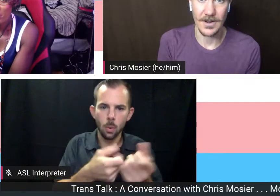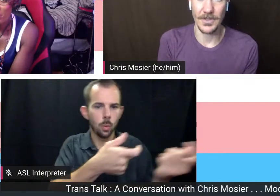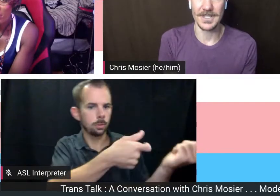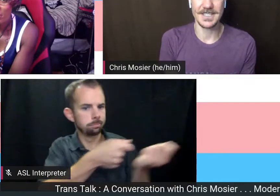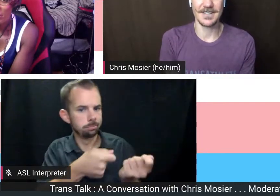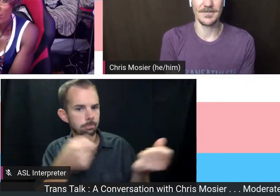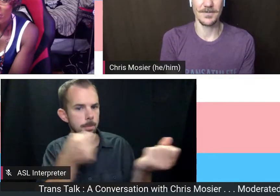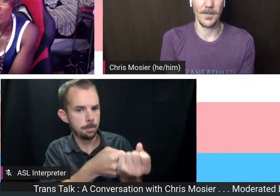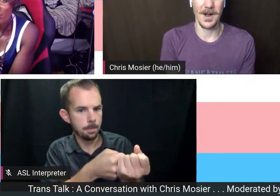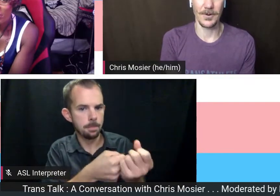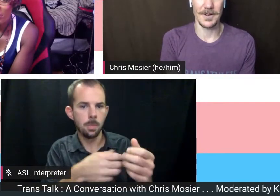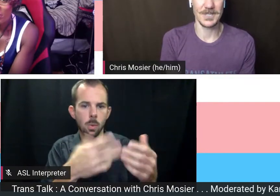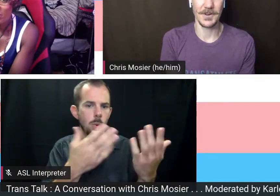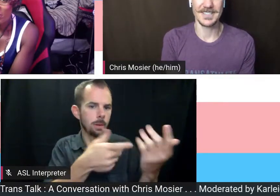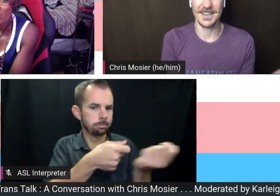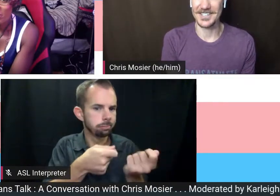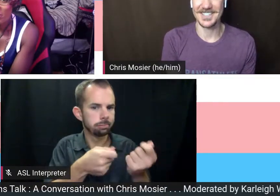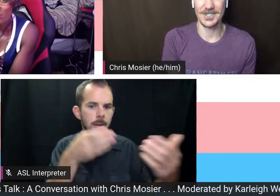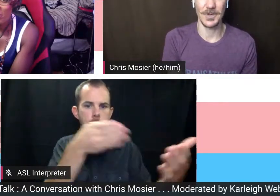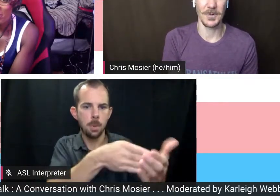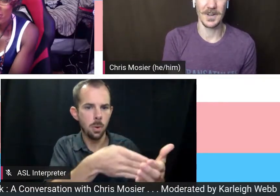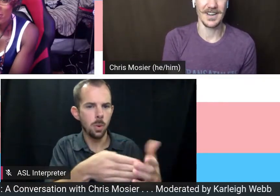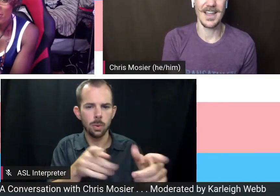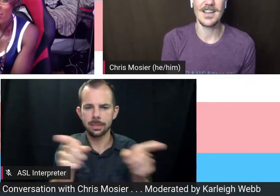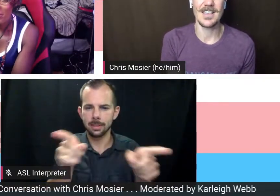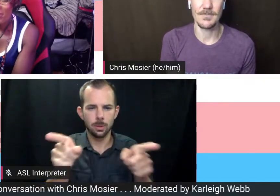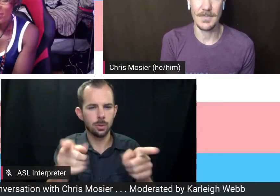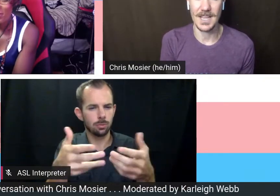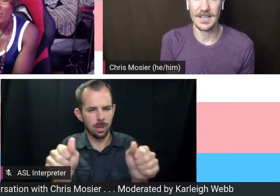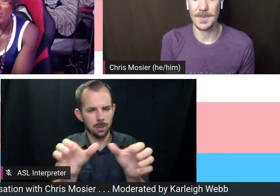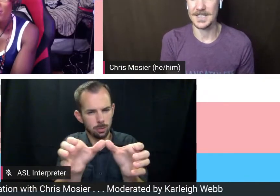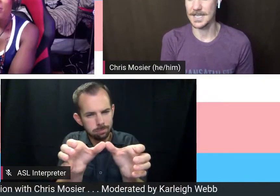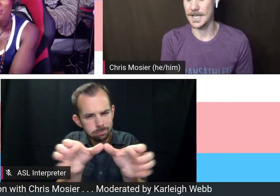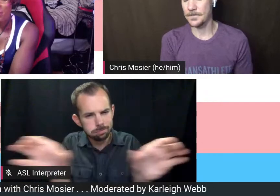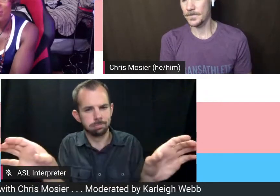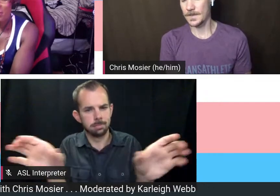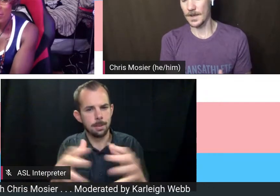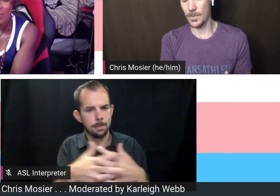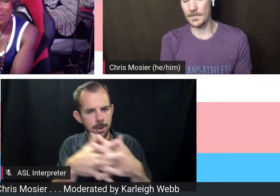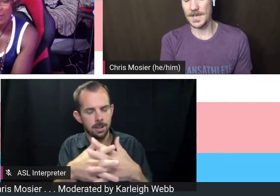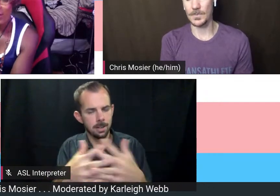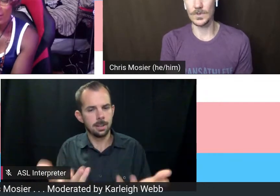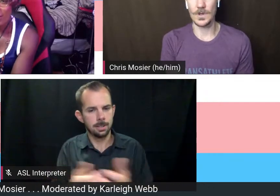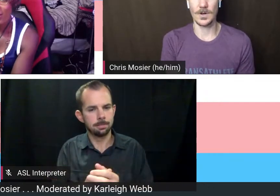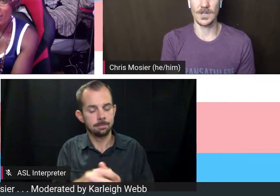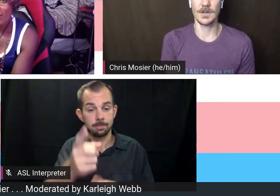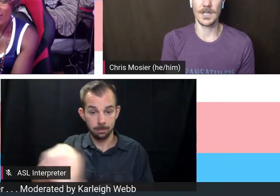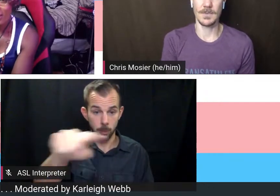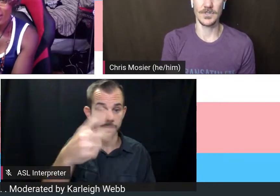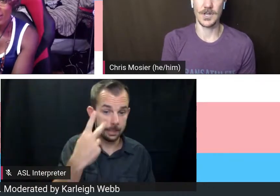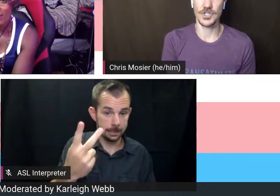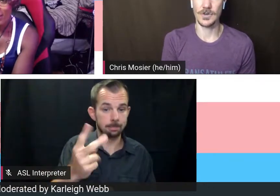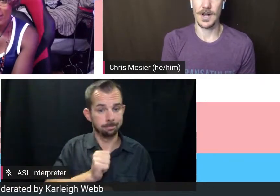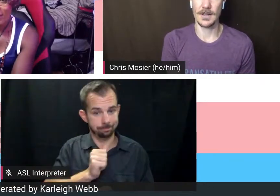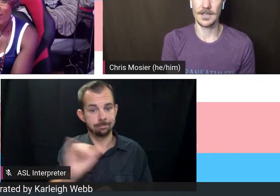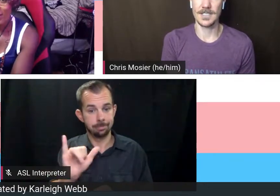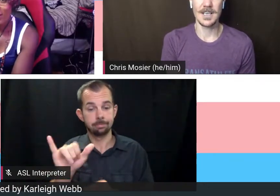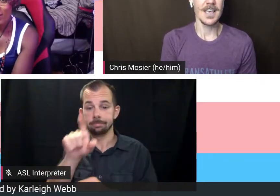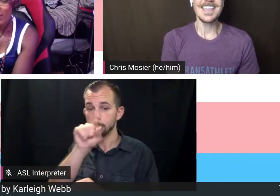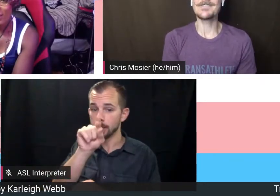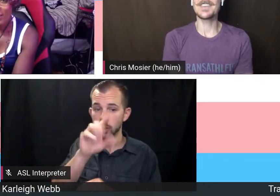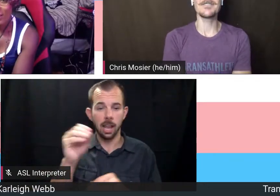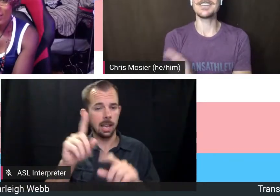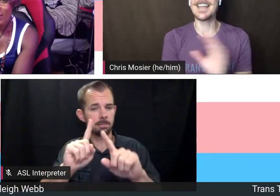and I know this from our experience, not just on Twitter, but in any media capacity, that when people are talking about transgender